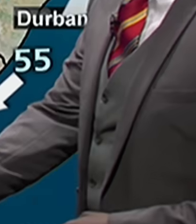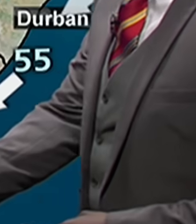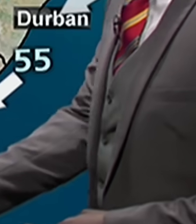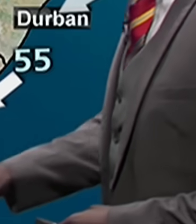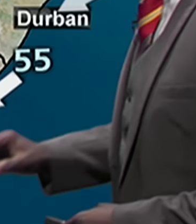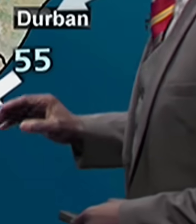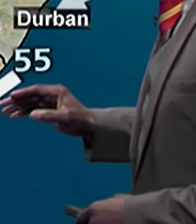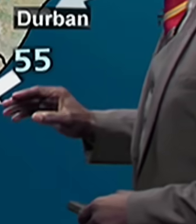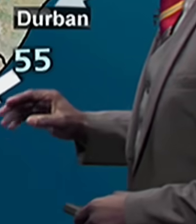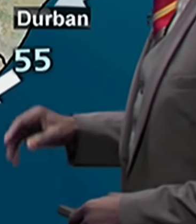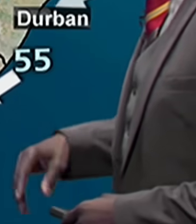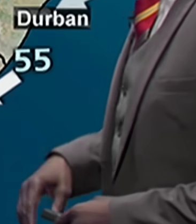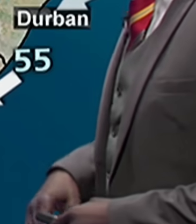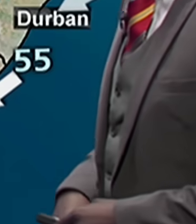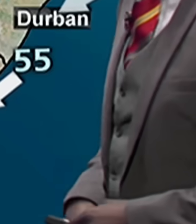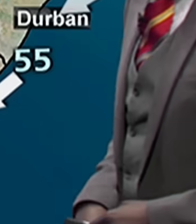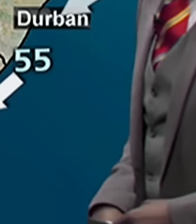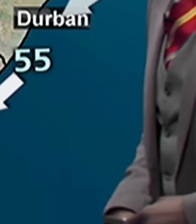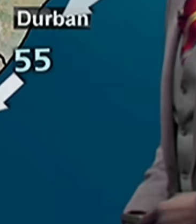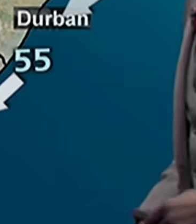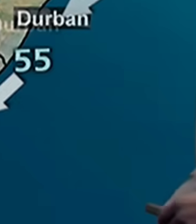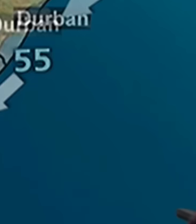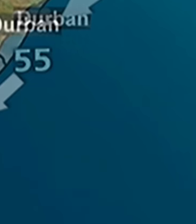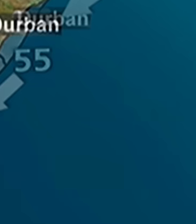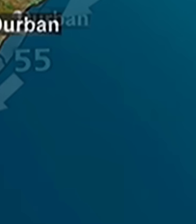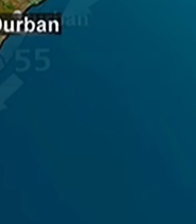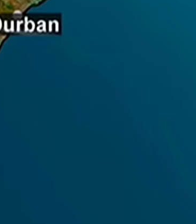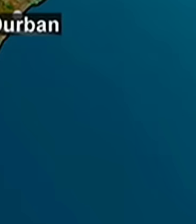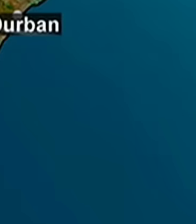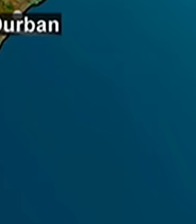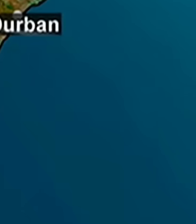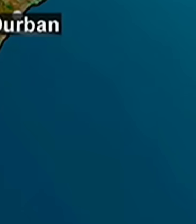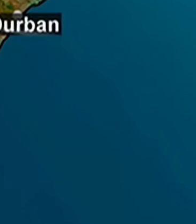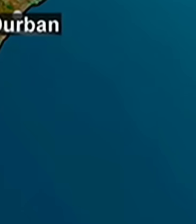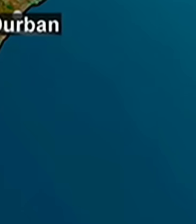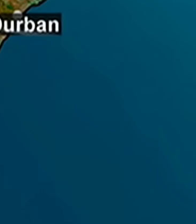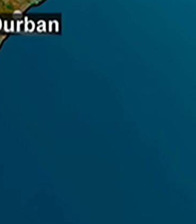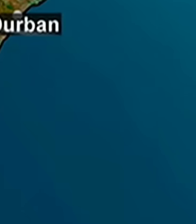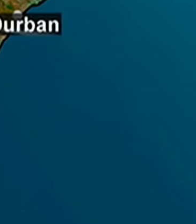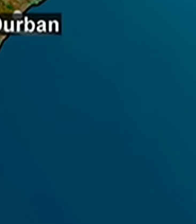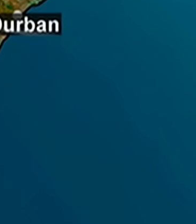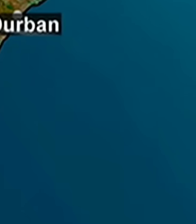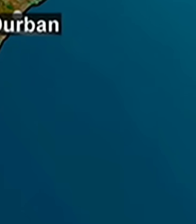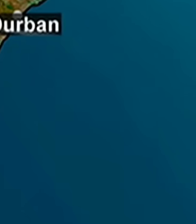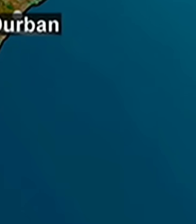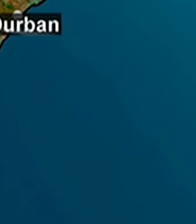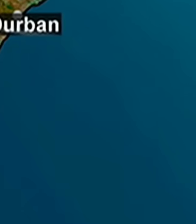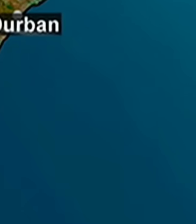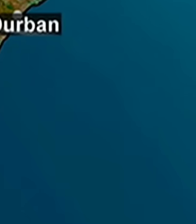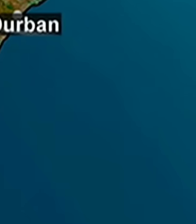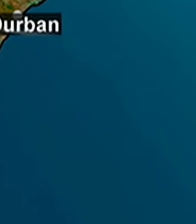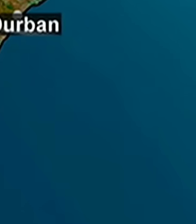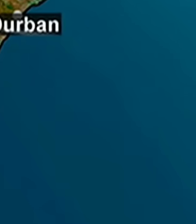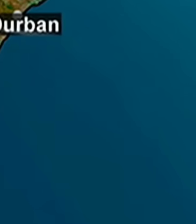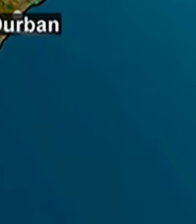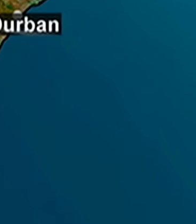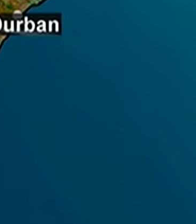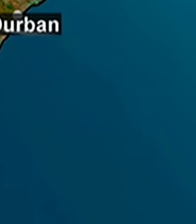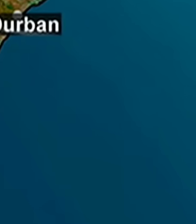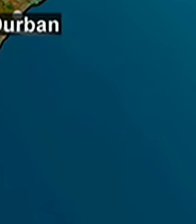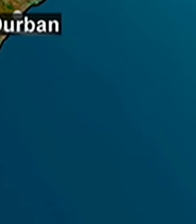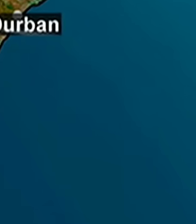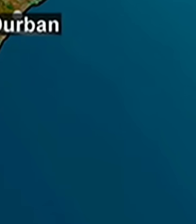thoko ho mabopo so ntse bona hala fela mo eseng kae ba bore blipi ba tse tlhokomrisa hore ha lo sane ho tla hlofoko moya e matla re shebile yona ka haro ka pa botjhabela